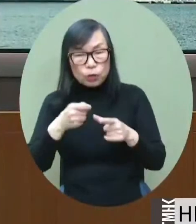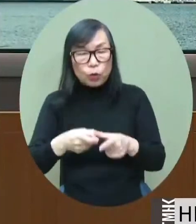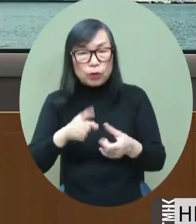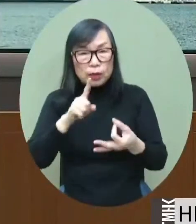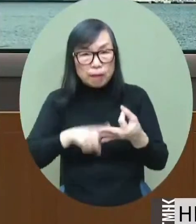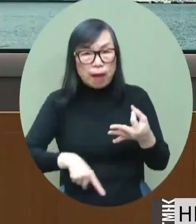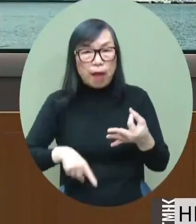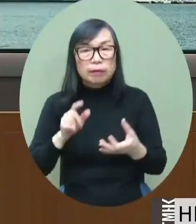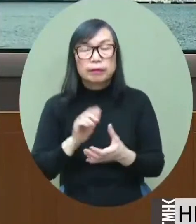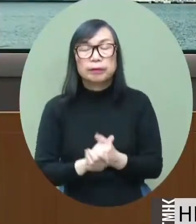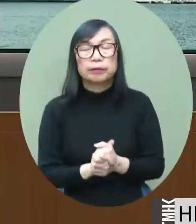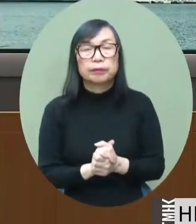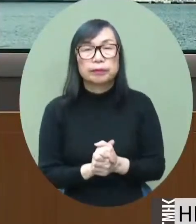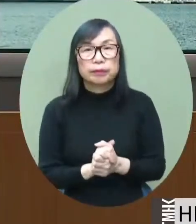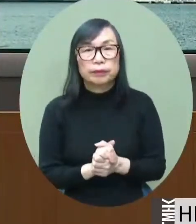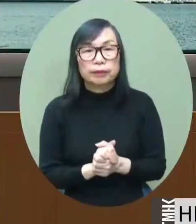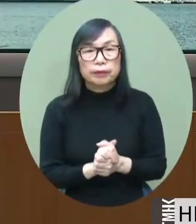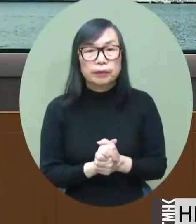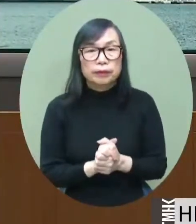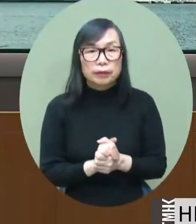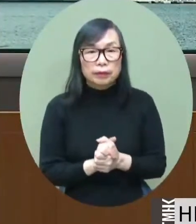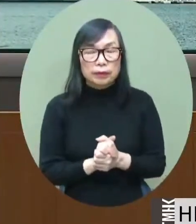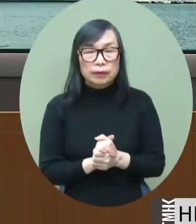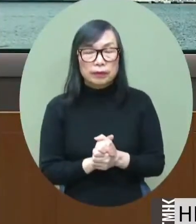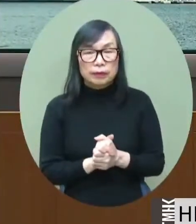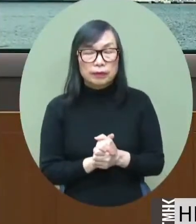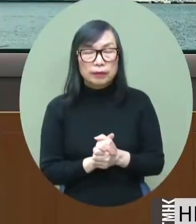identify your organization.